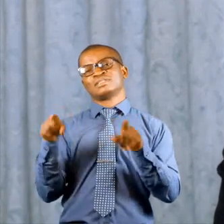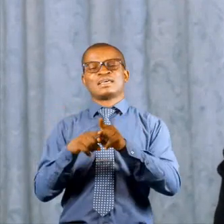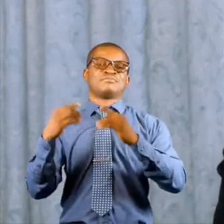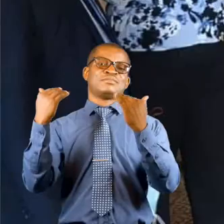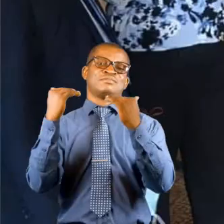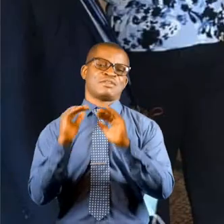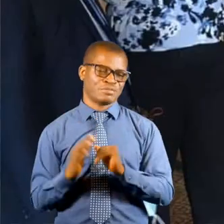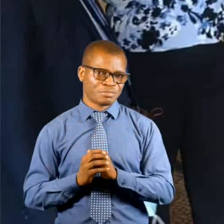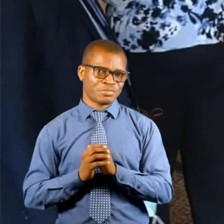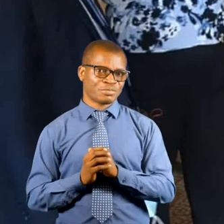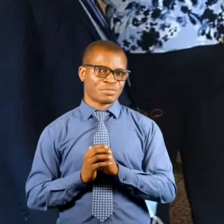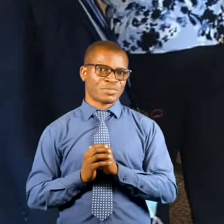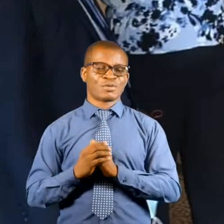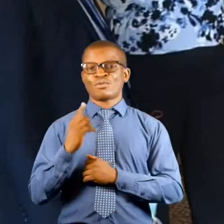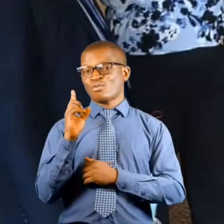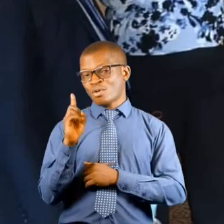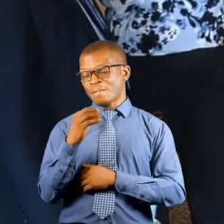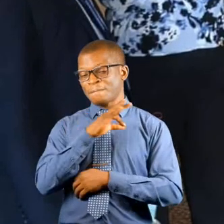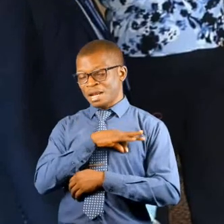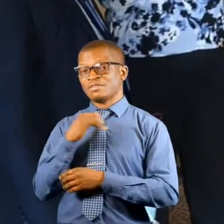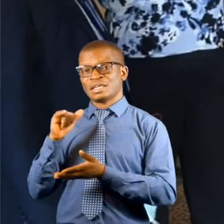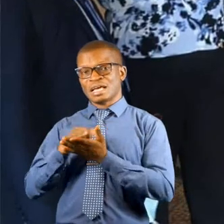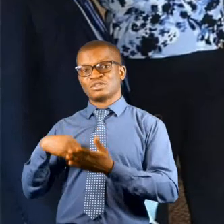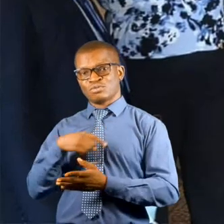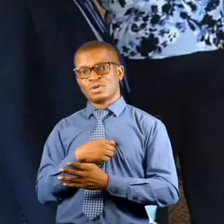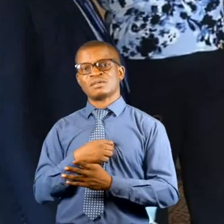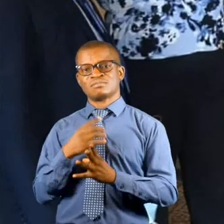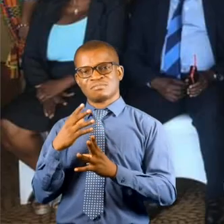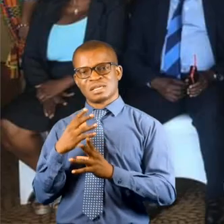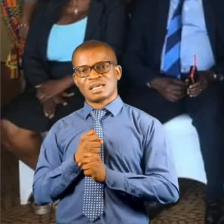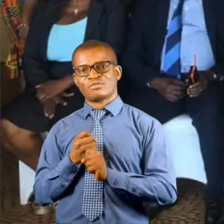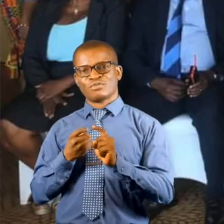same page. One gain that we made during this